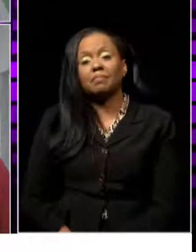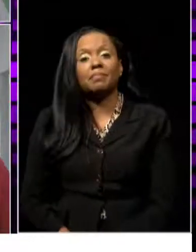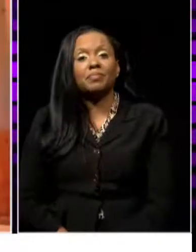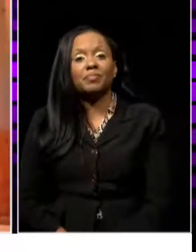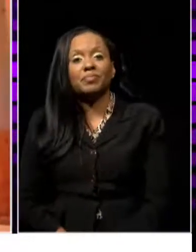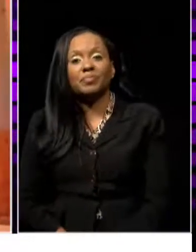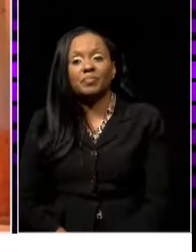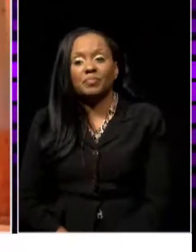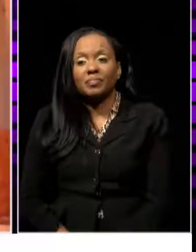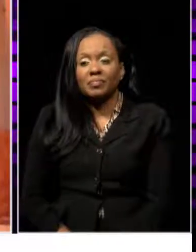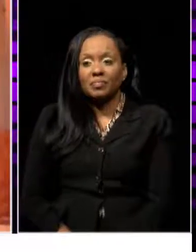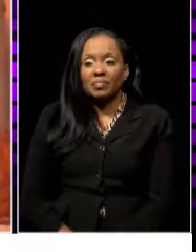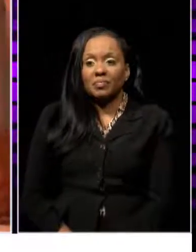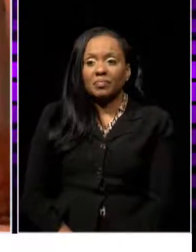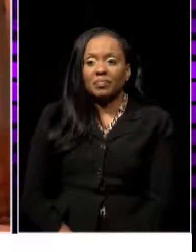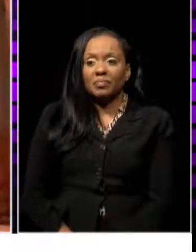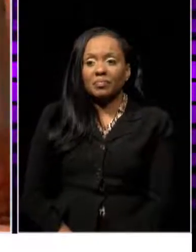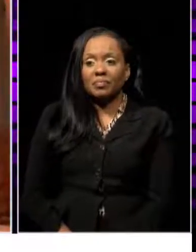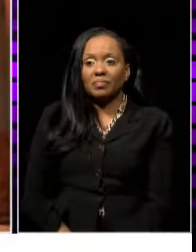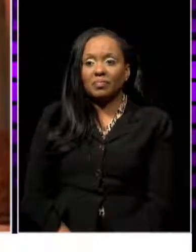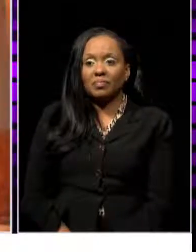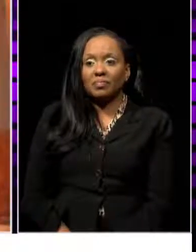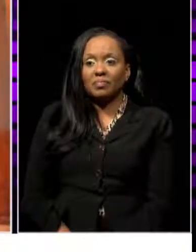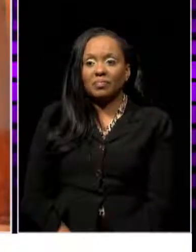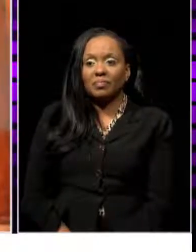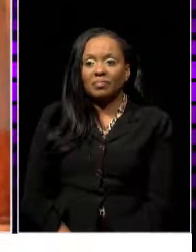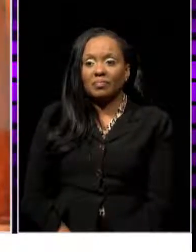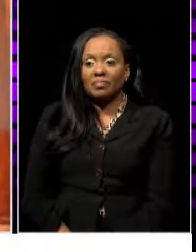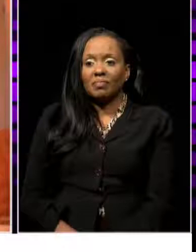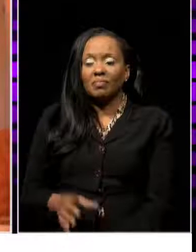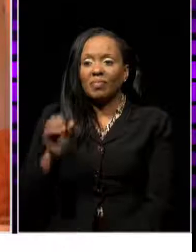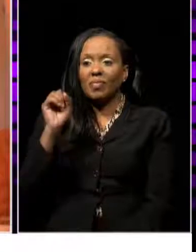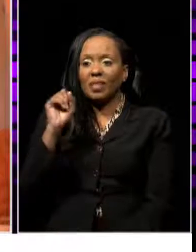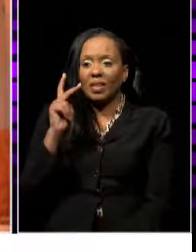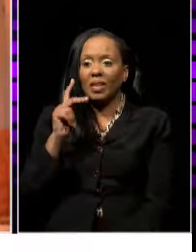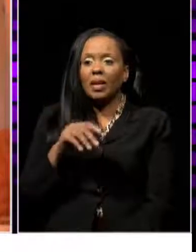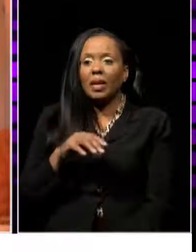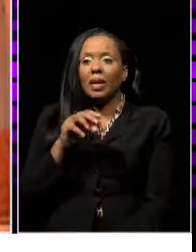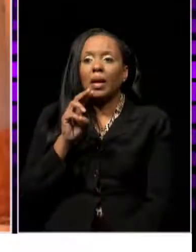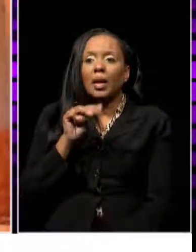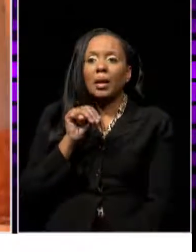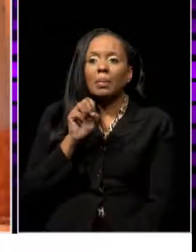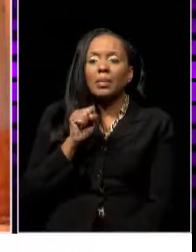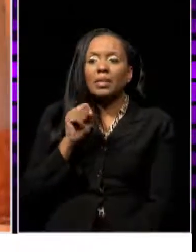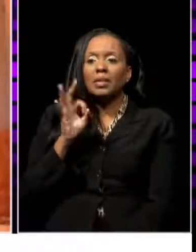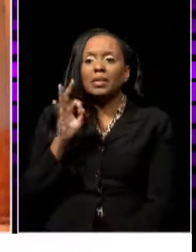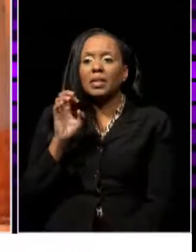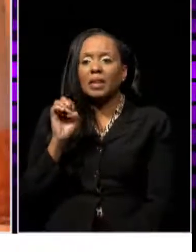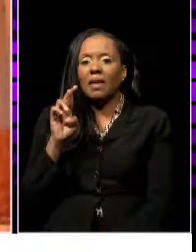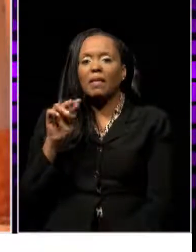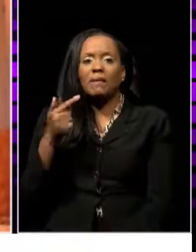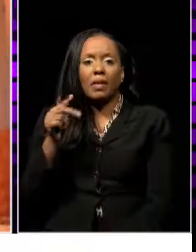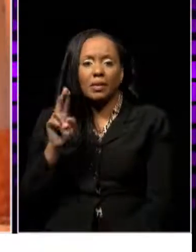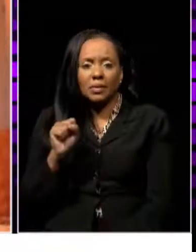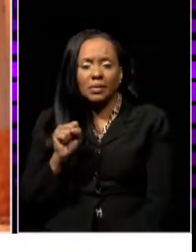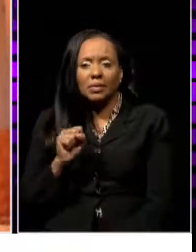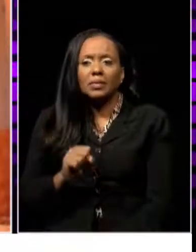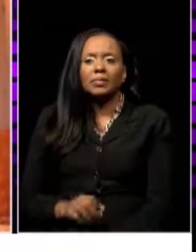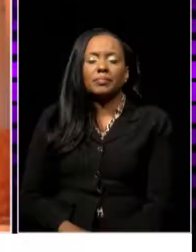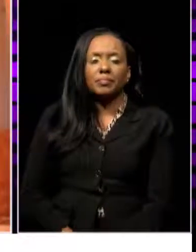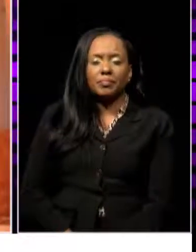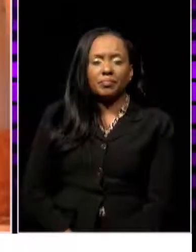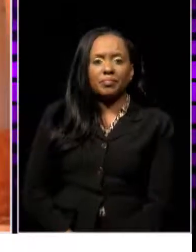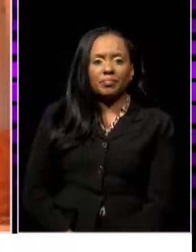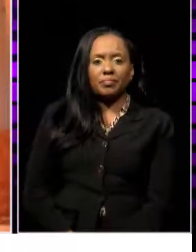As Miss Order, I can't remember her name now. Mr. What you Richards? said, Fergus. even before Miss Fergus, right? Oh. Sorry,